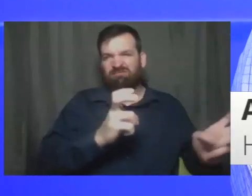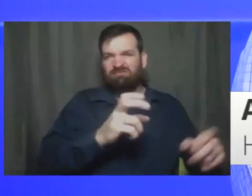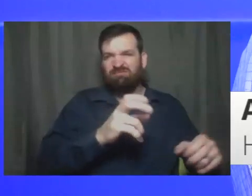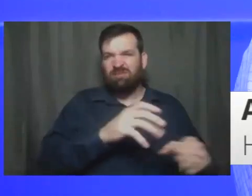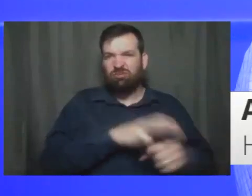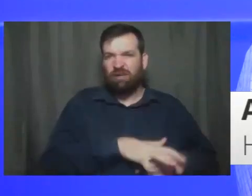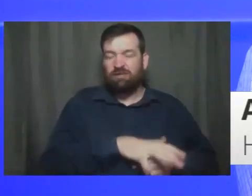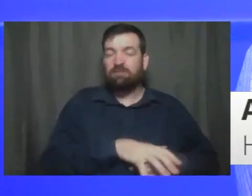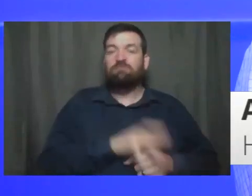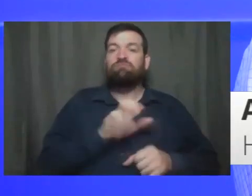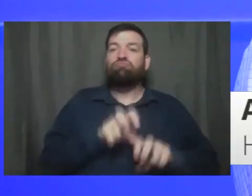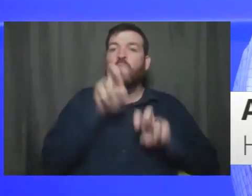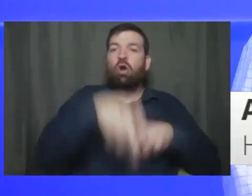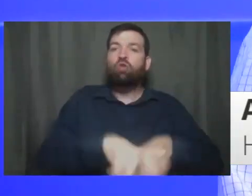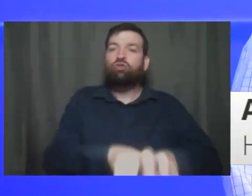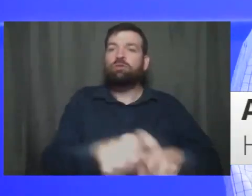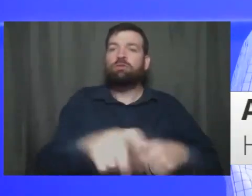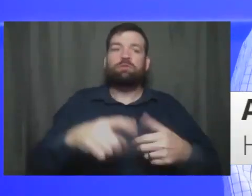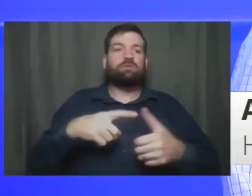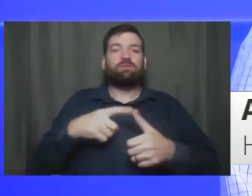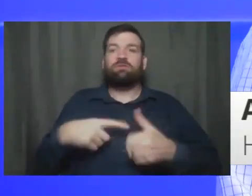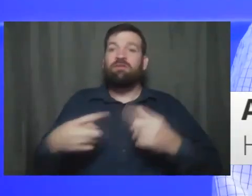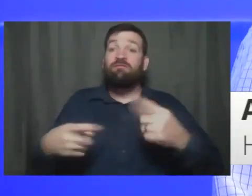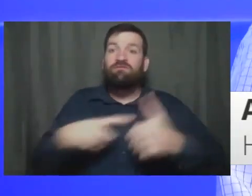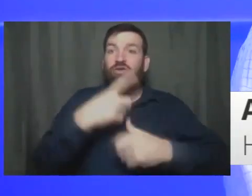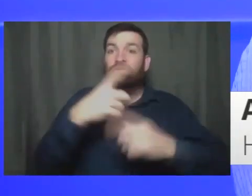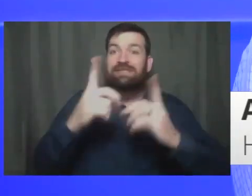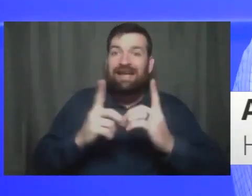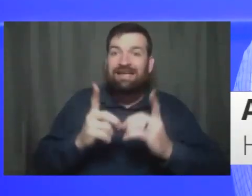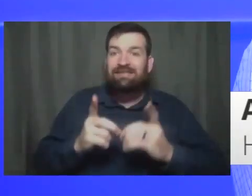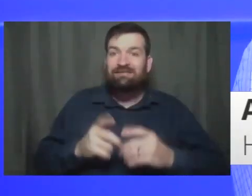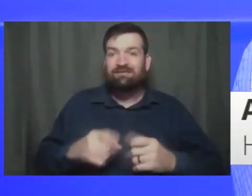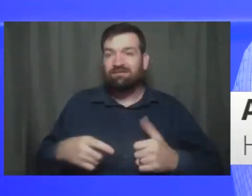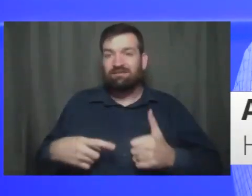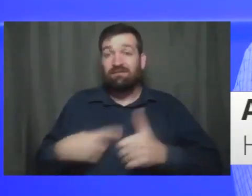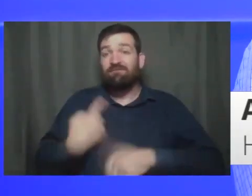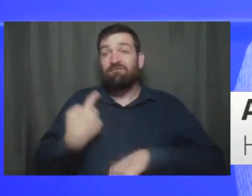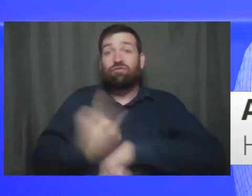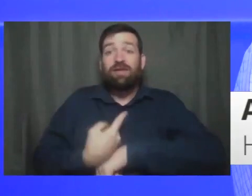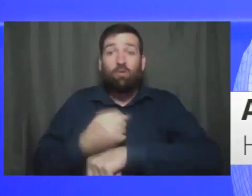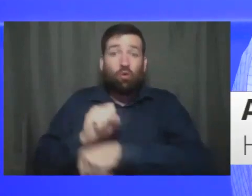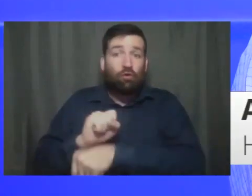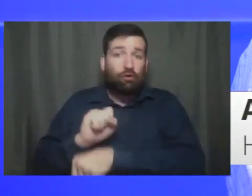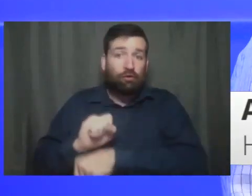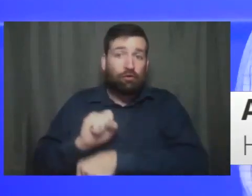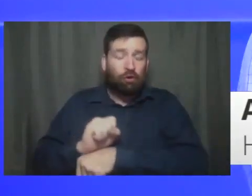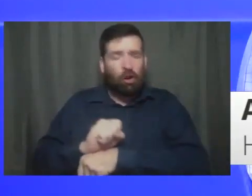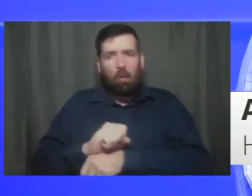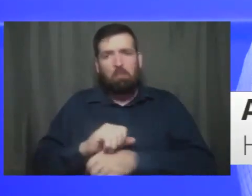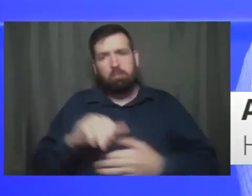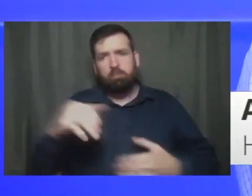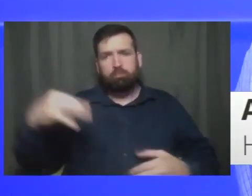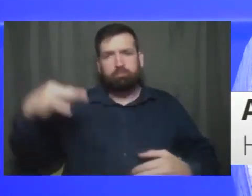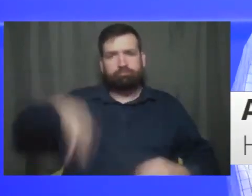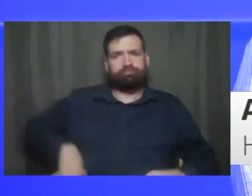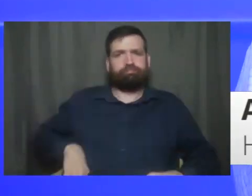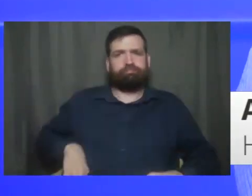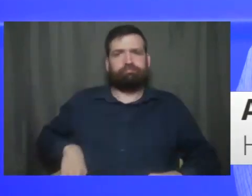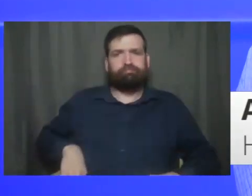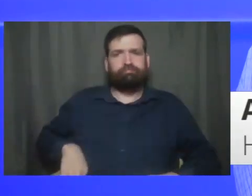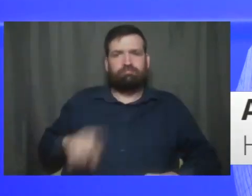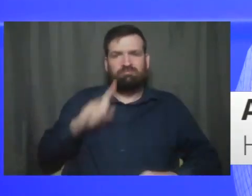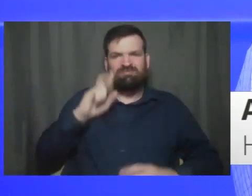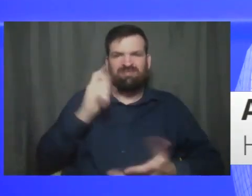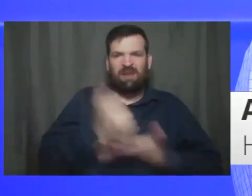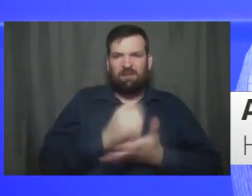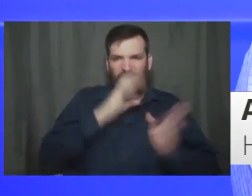coaster or going on a first date or even a first day at the work, at a job, that can be really helpful stress to get you focused. The kind we